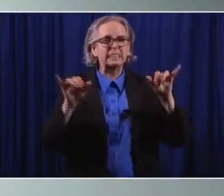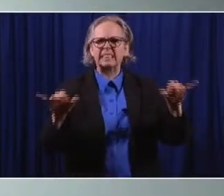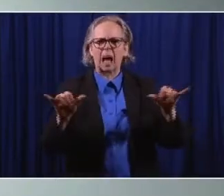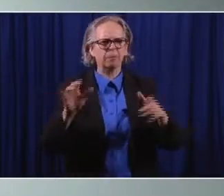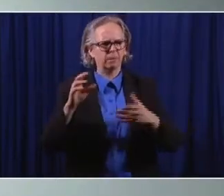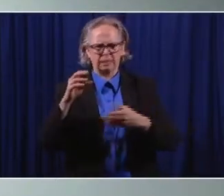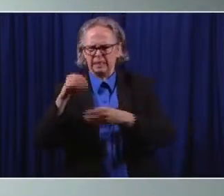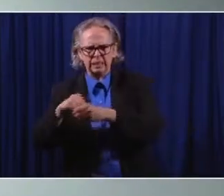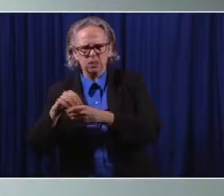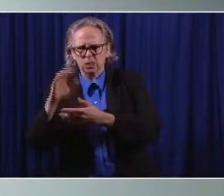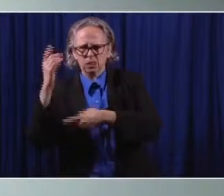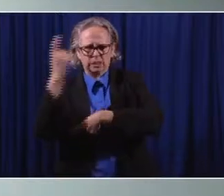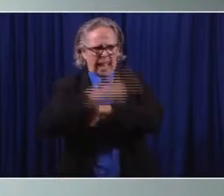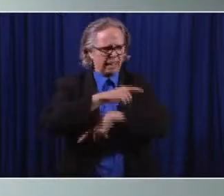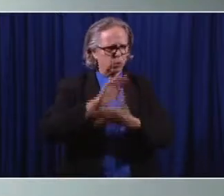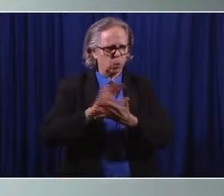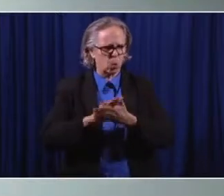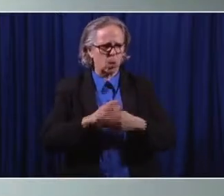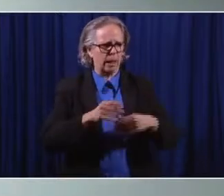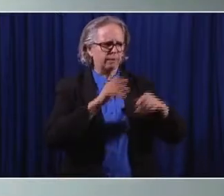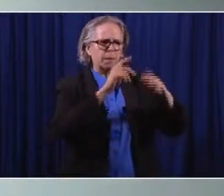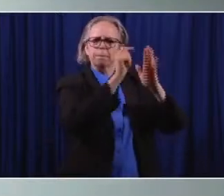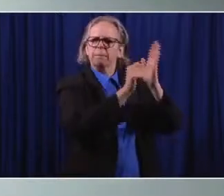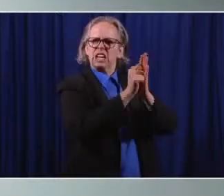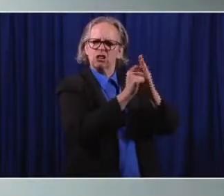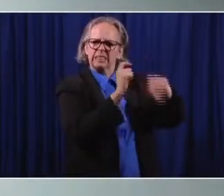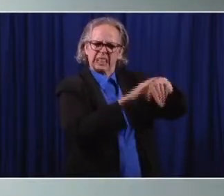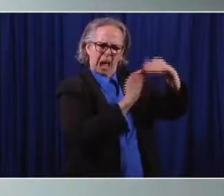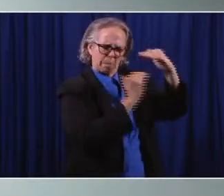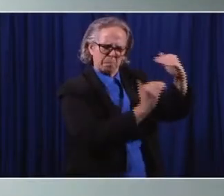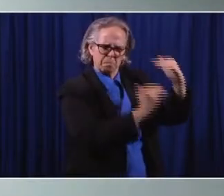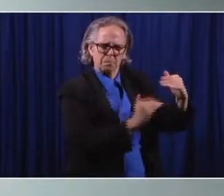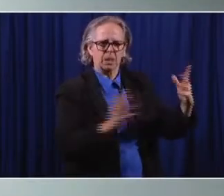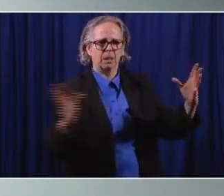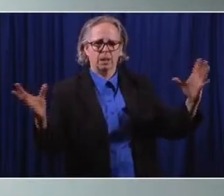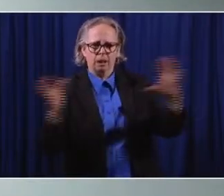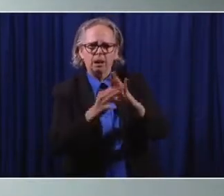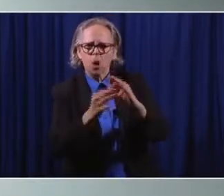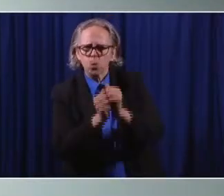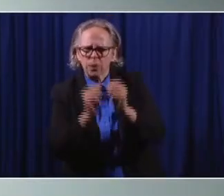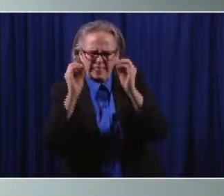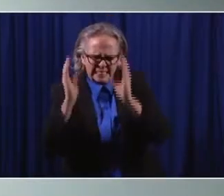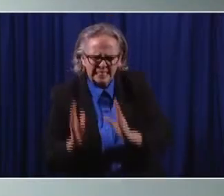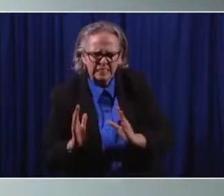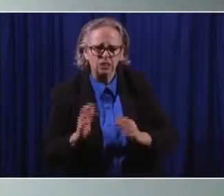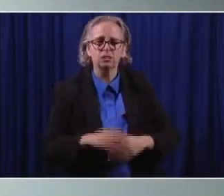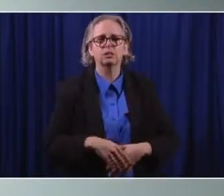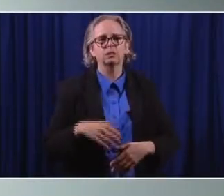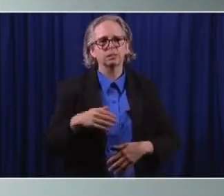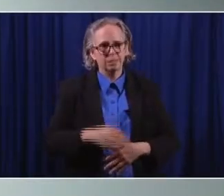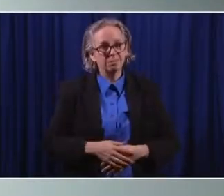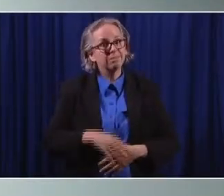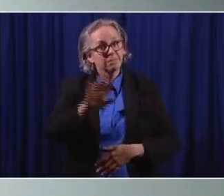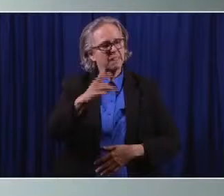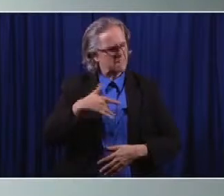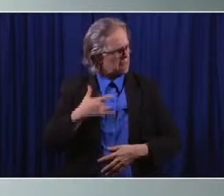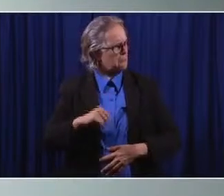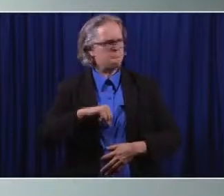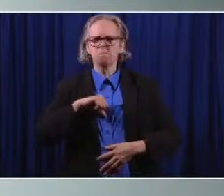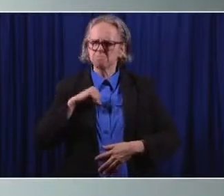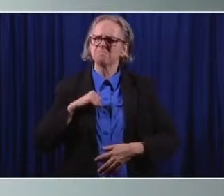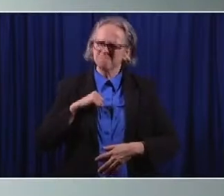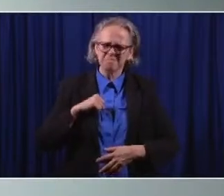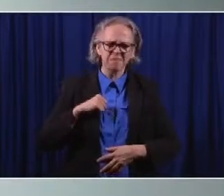teachers. And we actually had meetings with our teachers and our parents that went remote because we felt it was important to get that personal